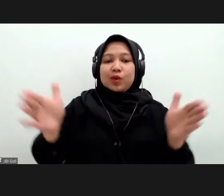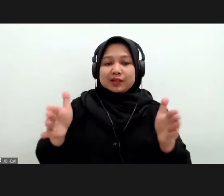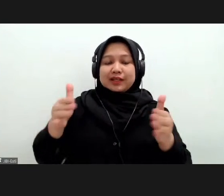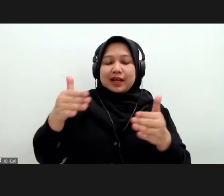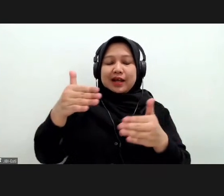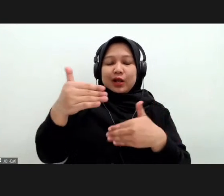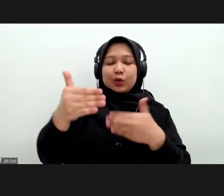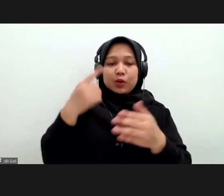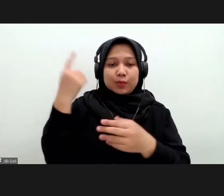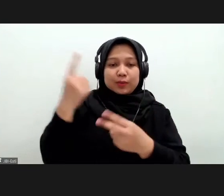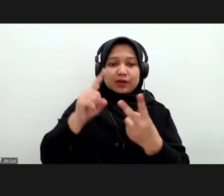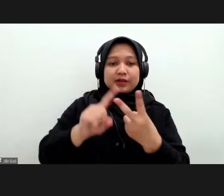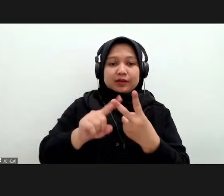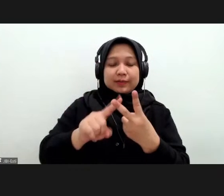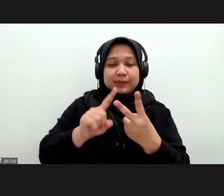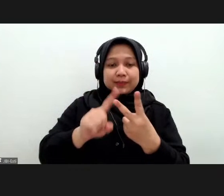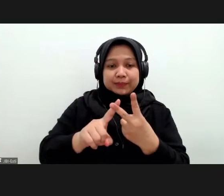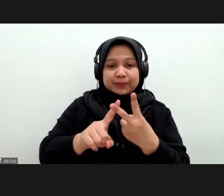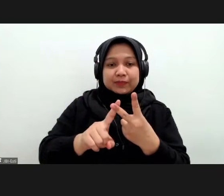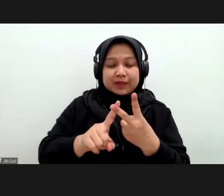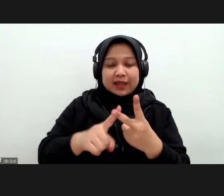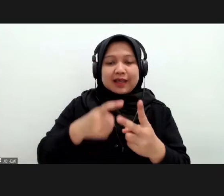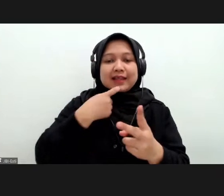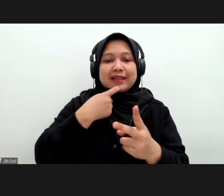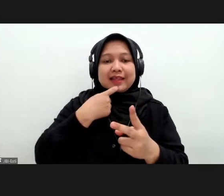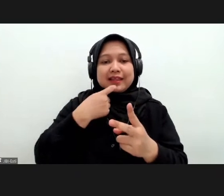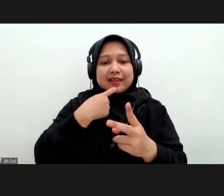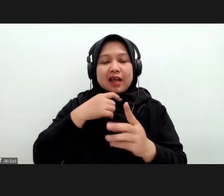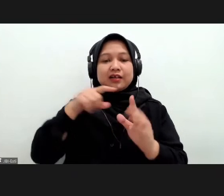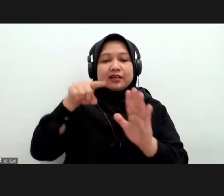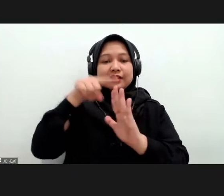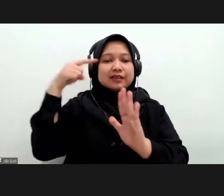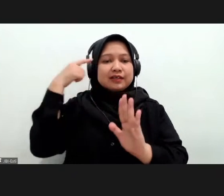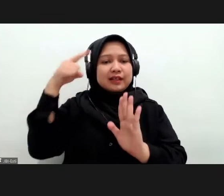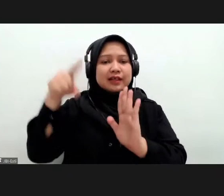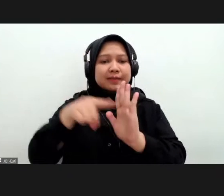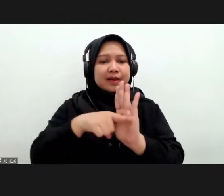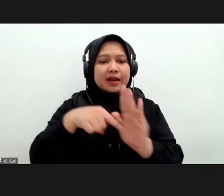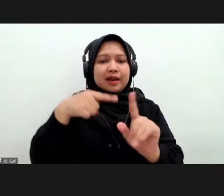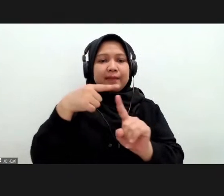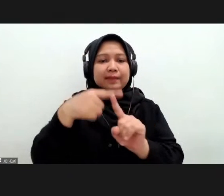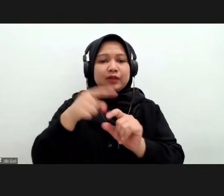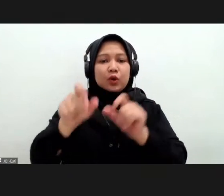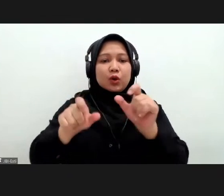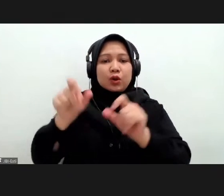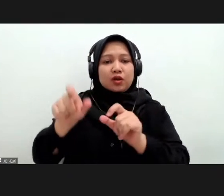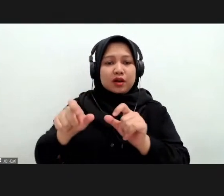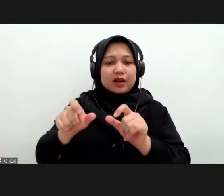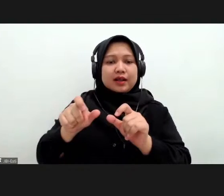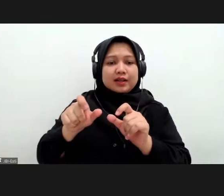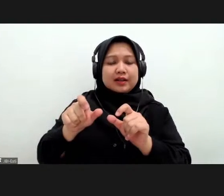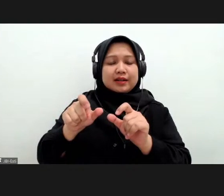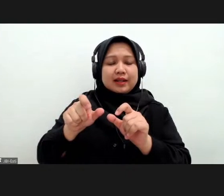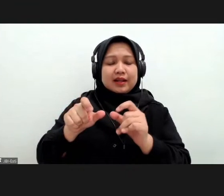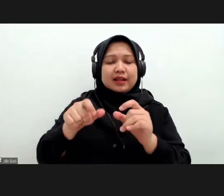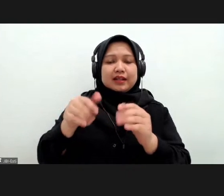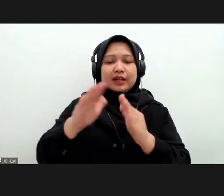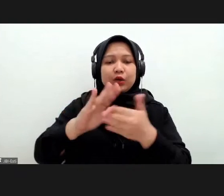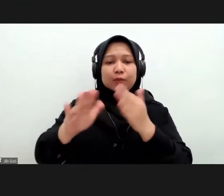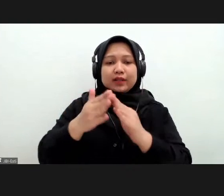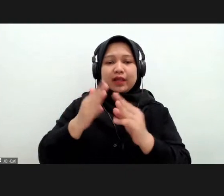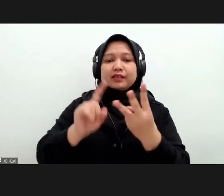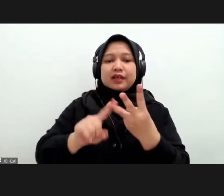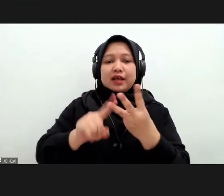put an end to attack stigmatization, and civil society actors. And the last one,